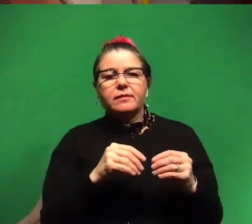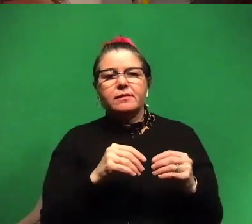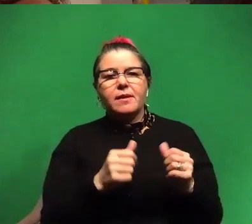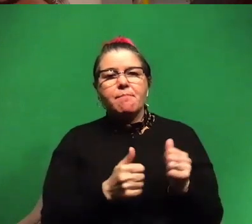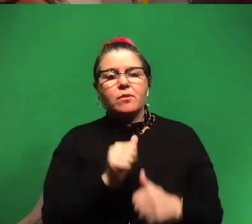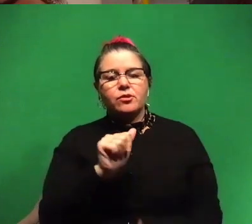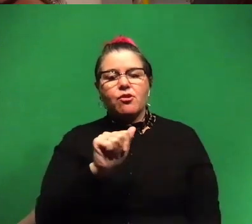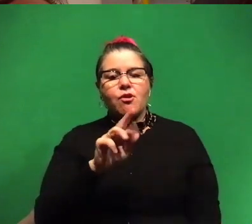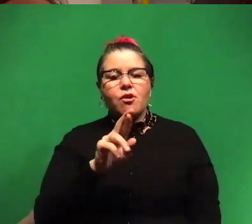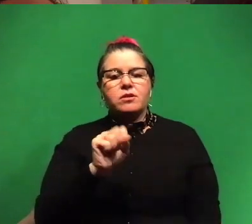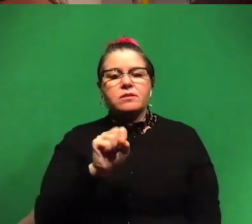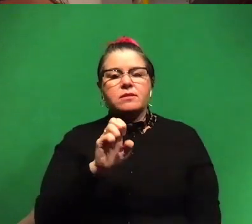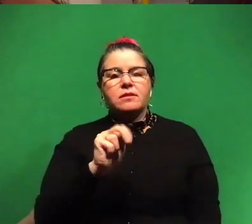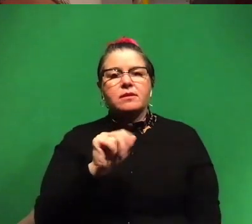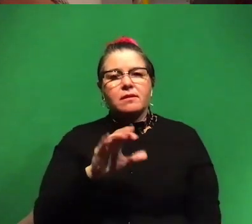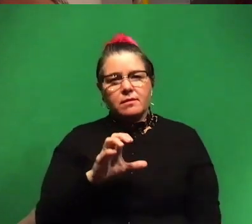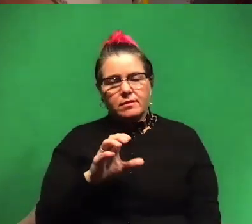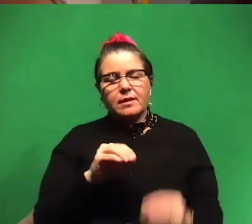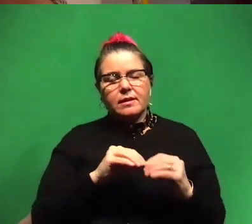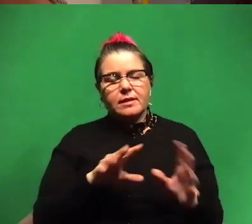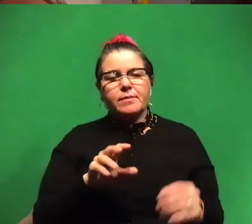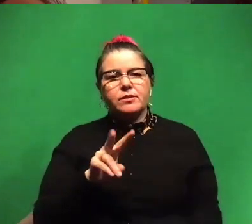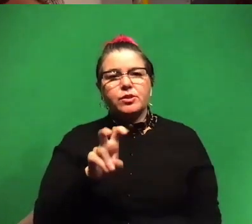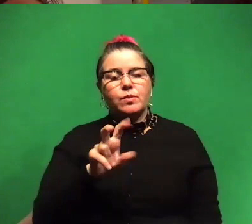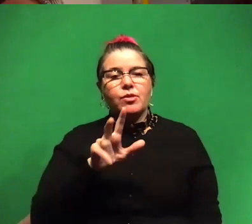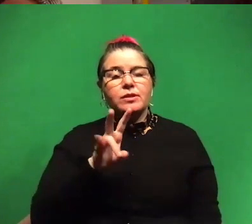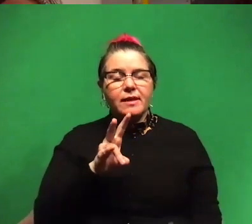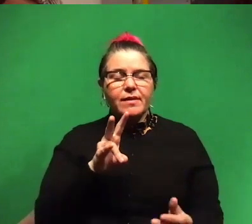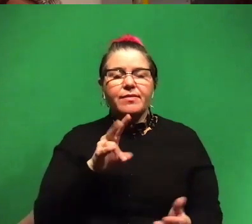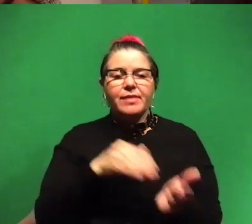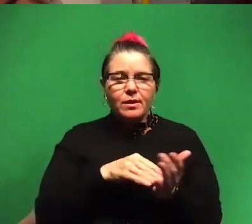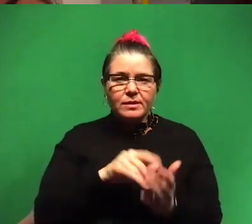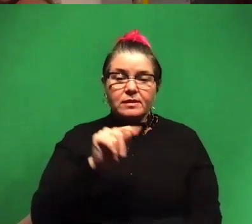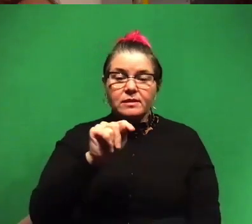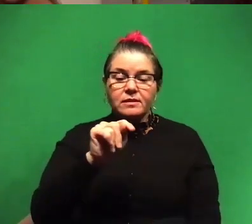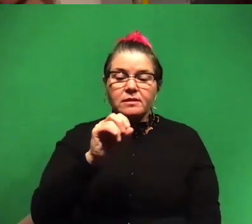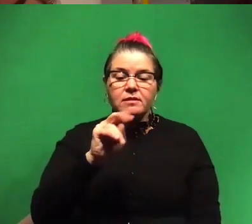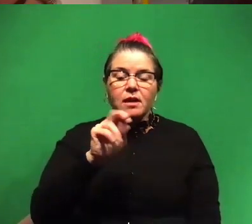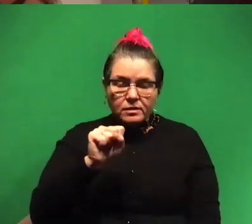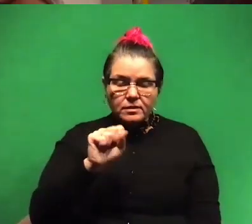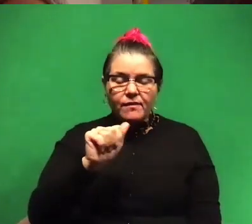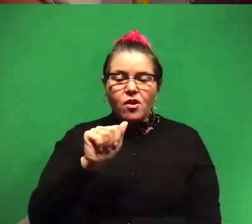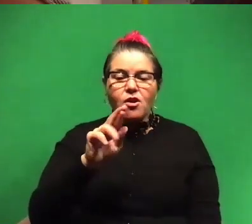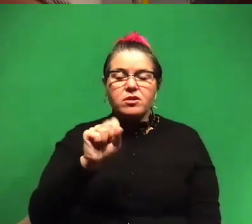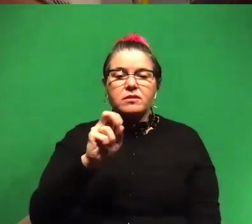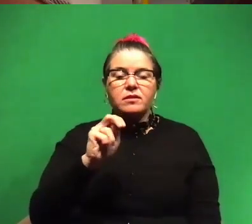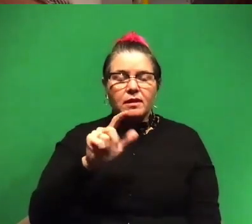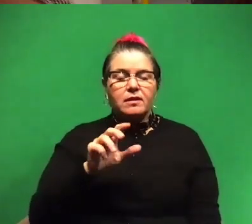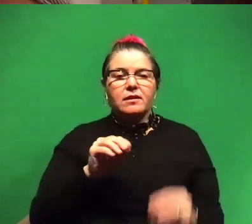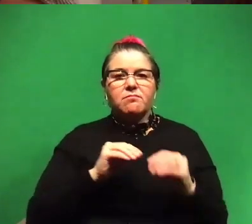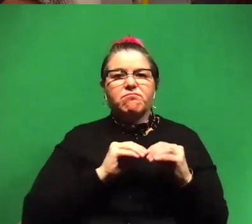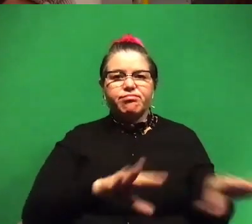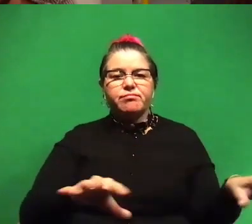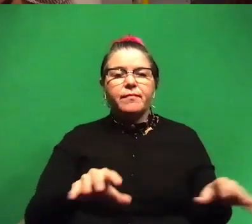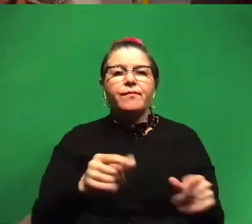arsenic contamination. And so they have 237,000 tons of arsenic contamination. And this is from